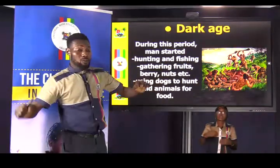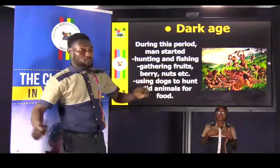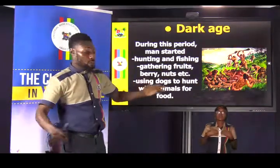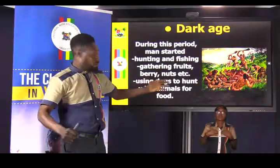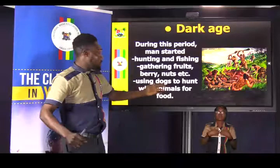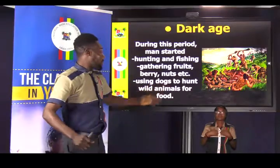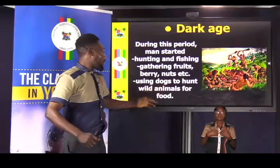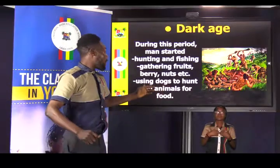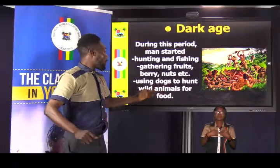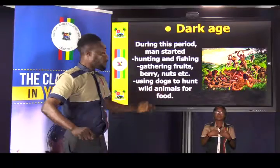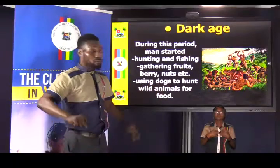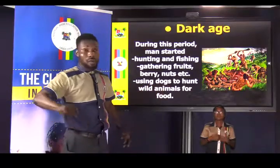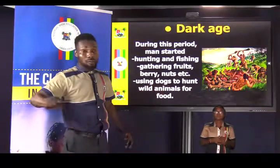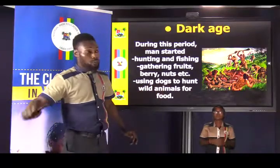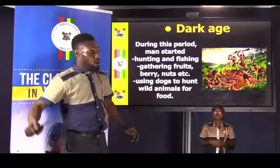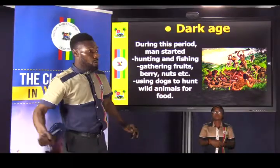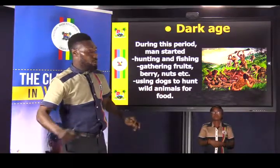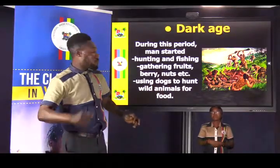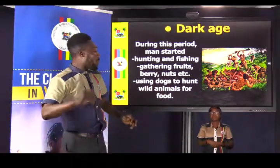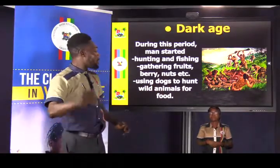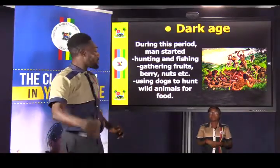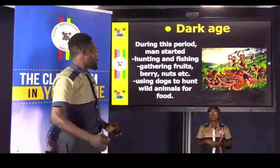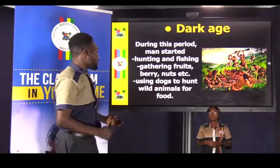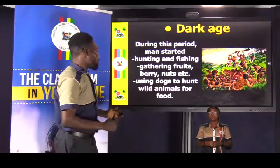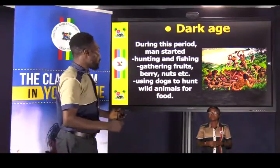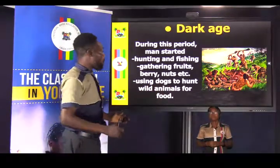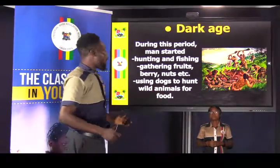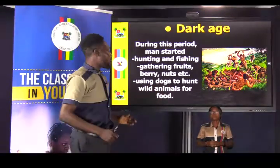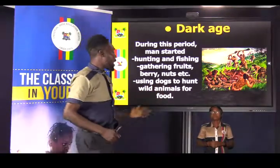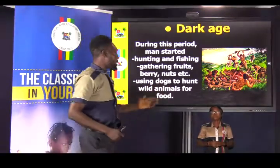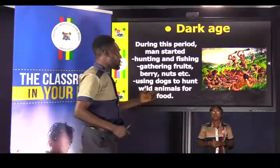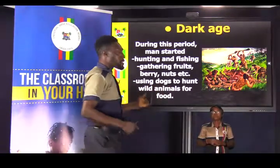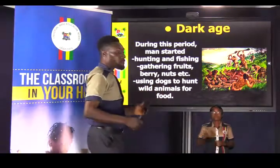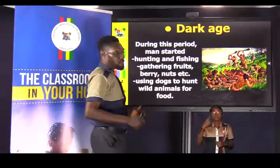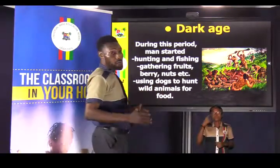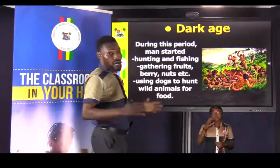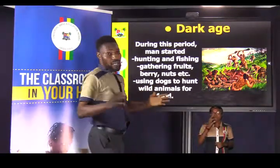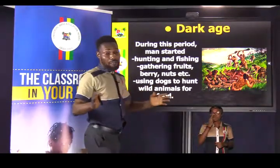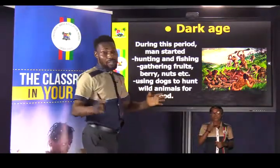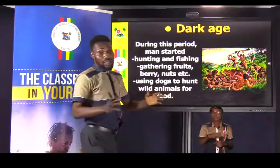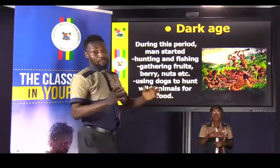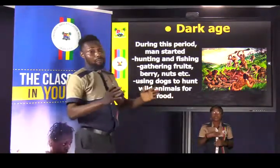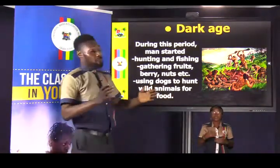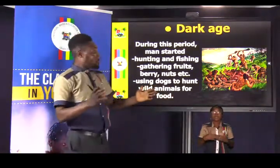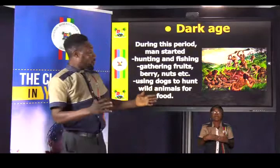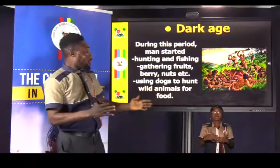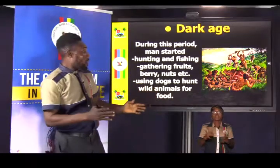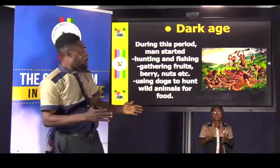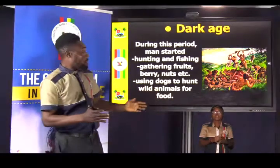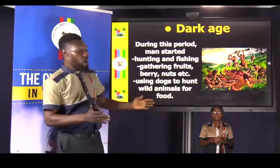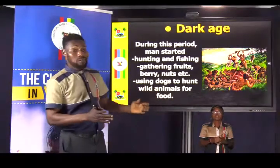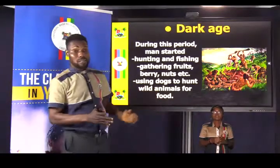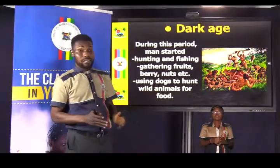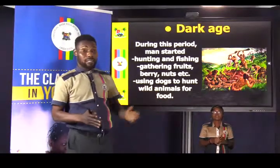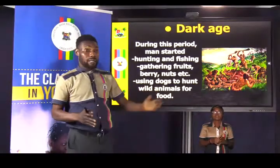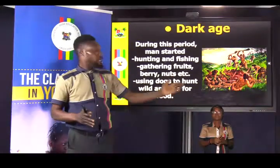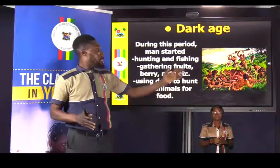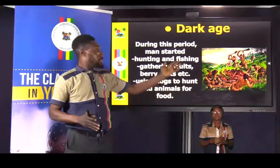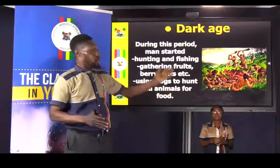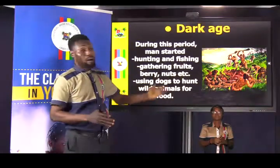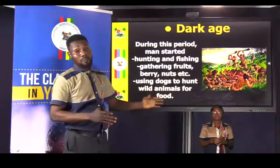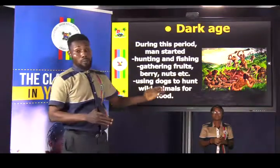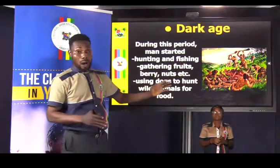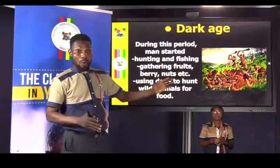have to take along dogs to hunt wild animals for food. And after they have hunted